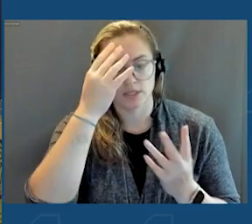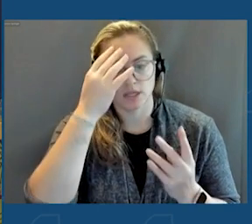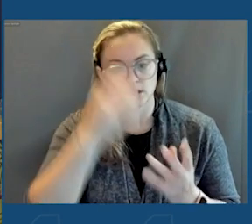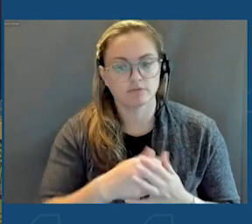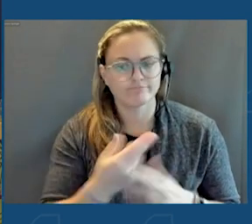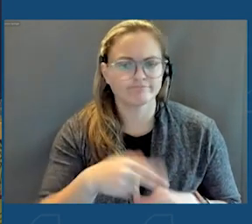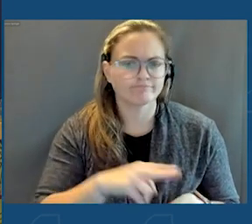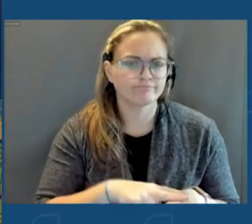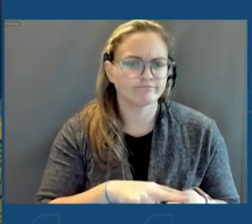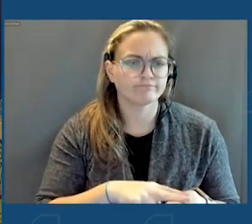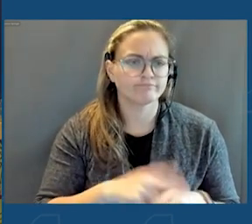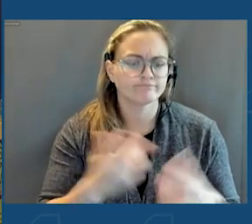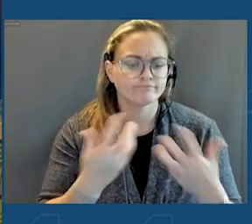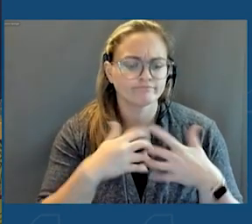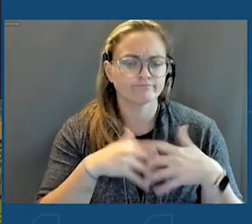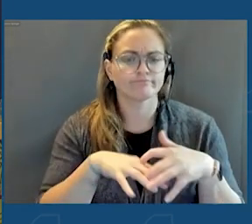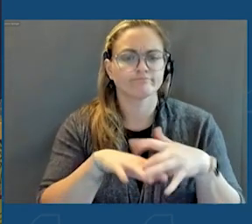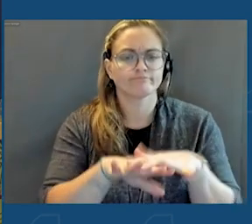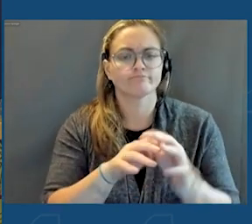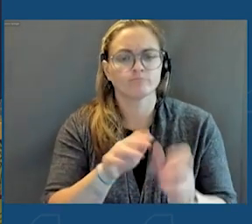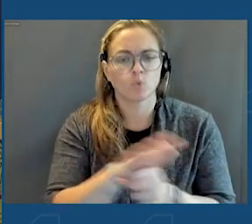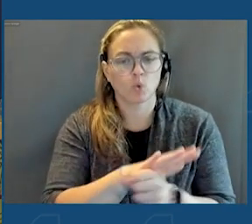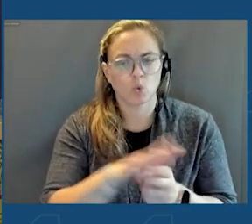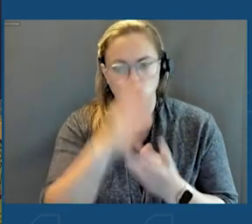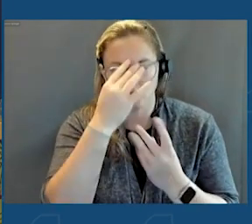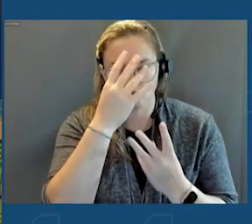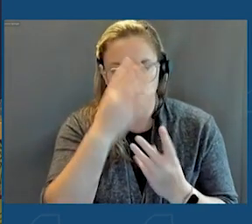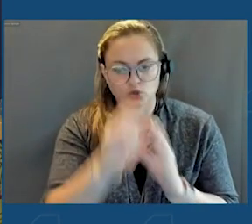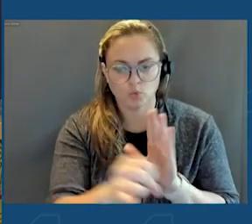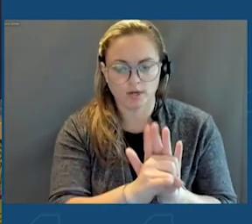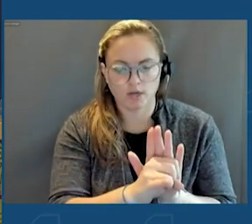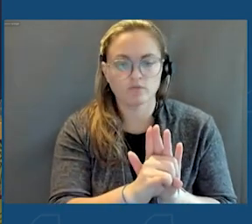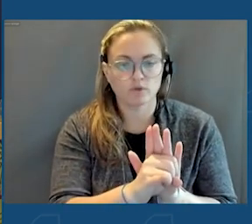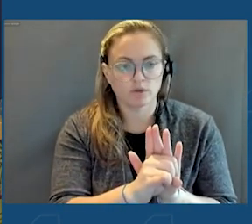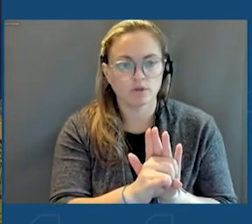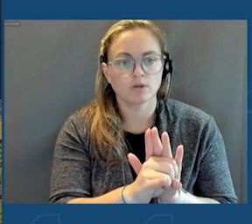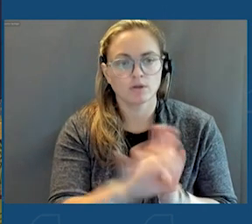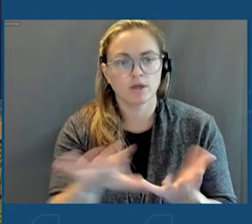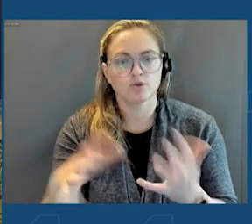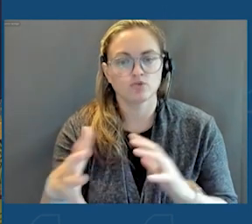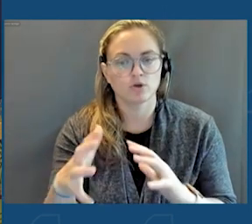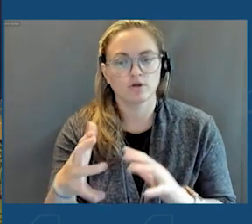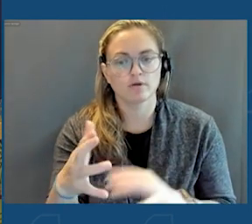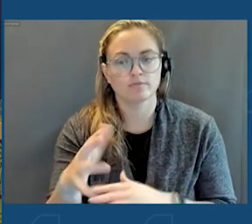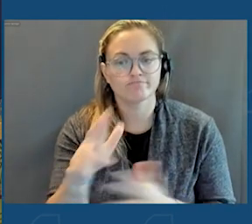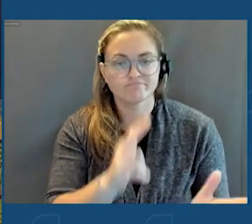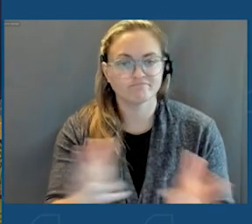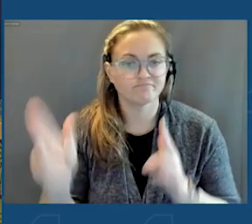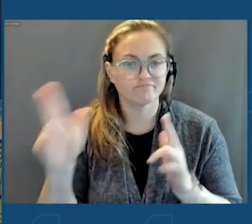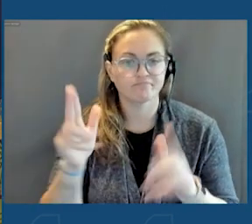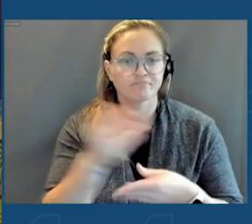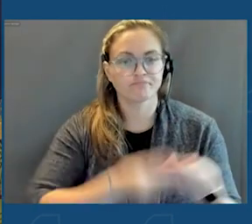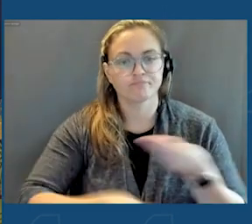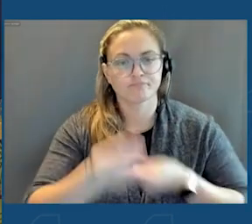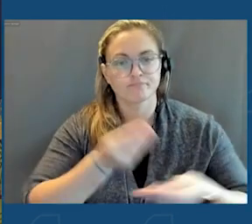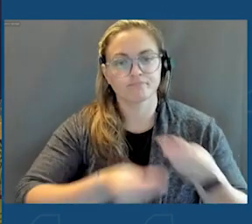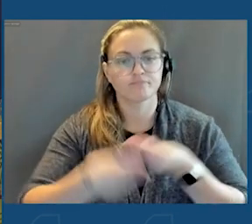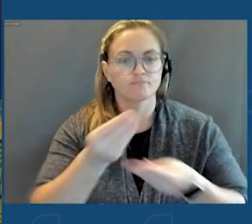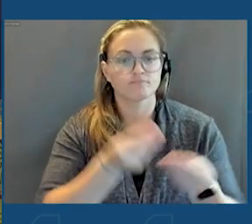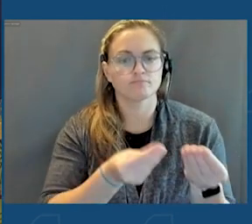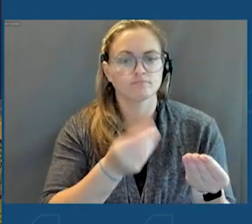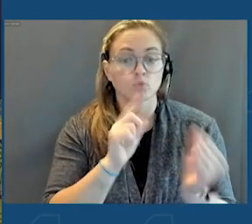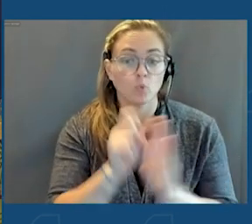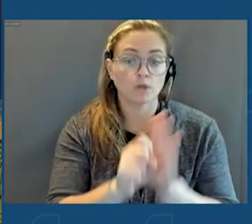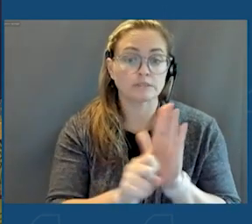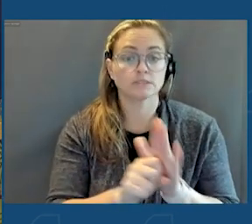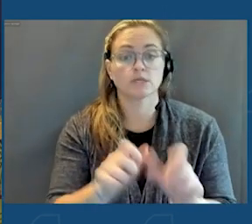course, merging with the local data to identify and disrupt firearms traffickers. This gives our state, local,